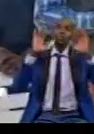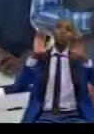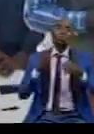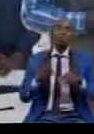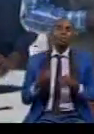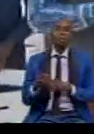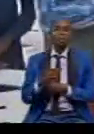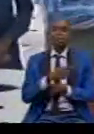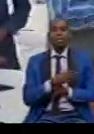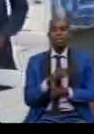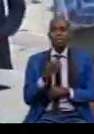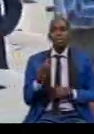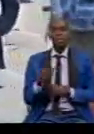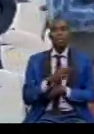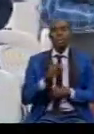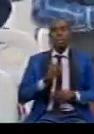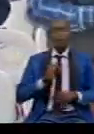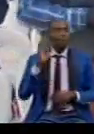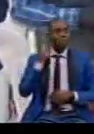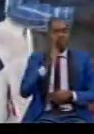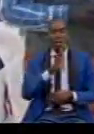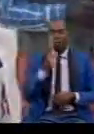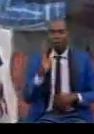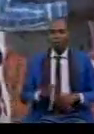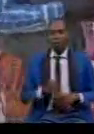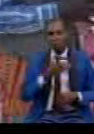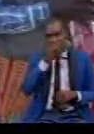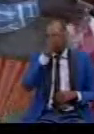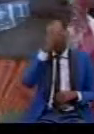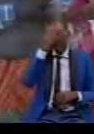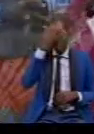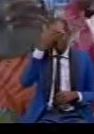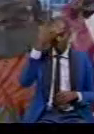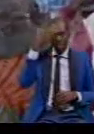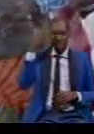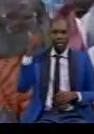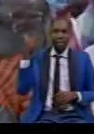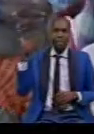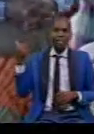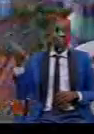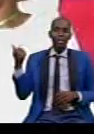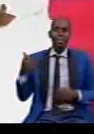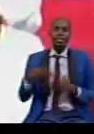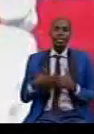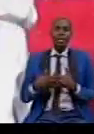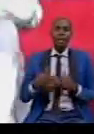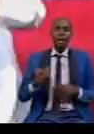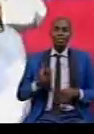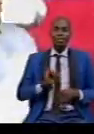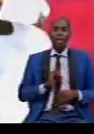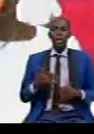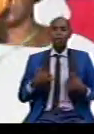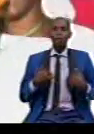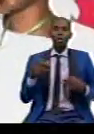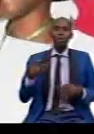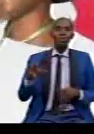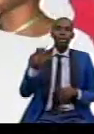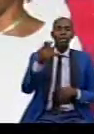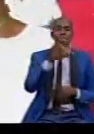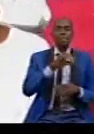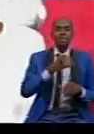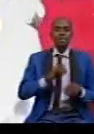Preservation upon your life. Long life you will have. And when we come